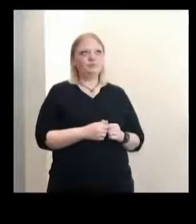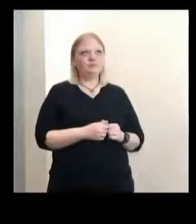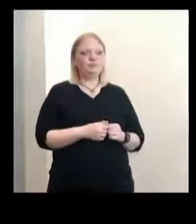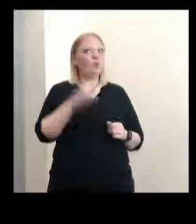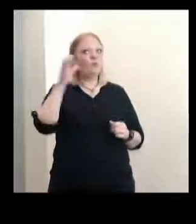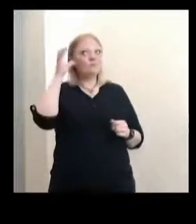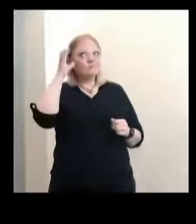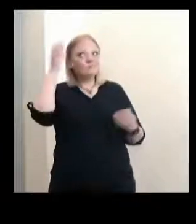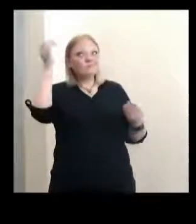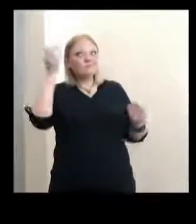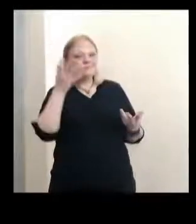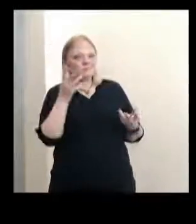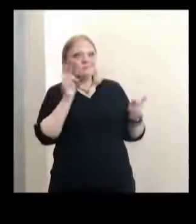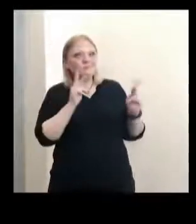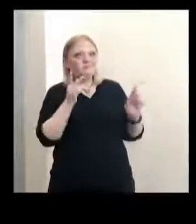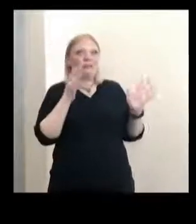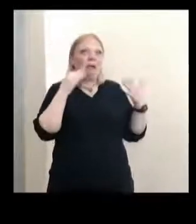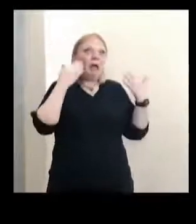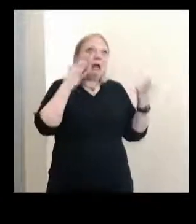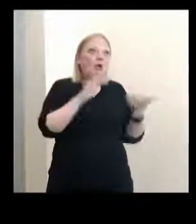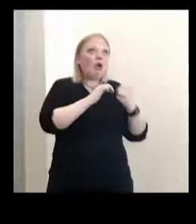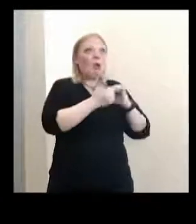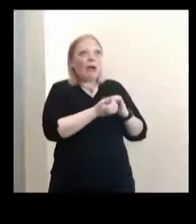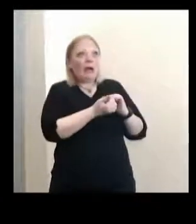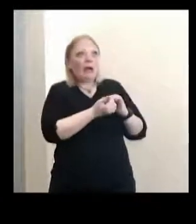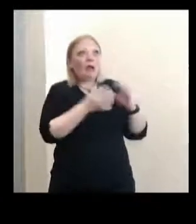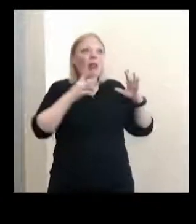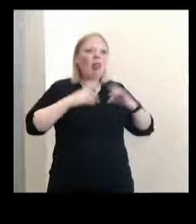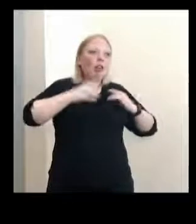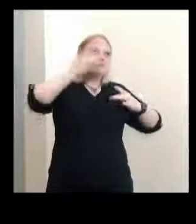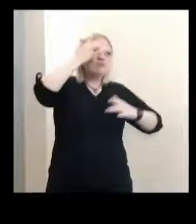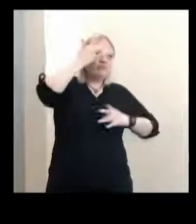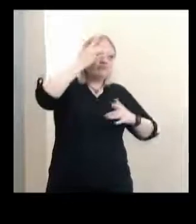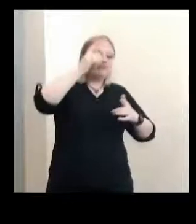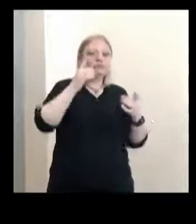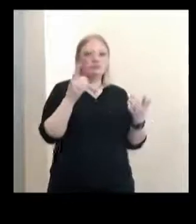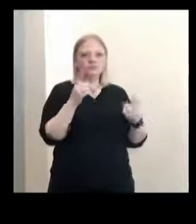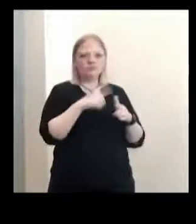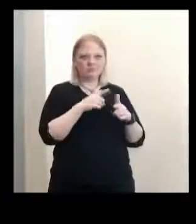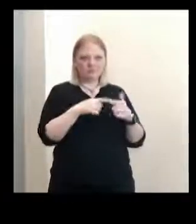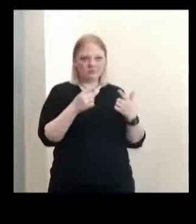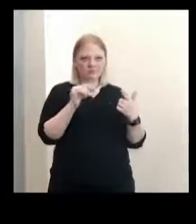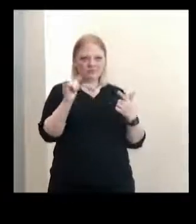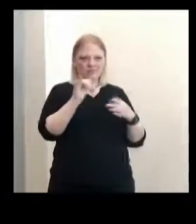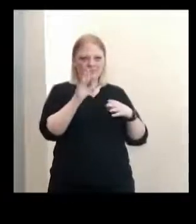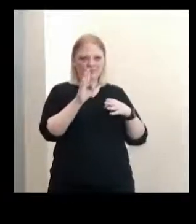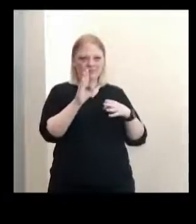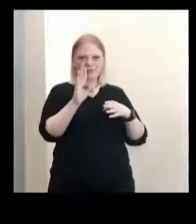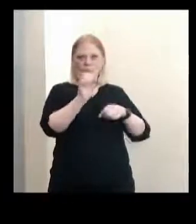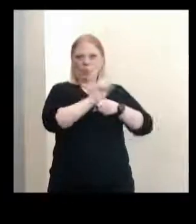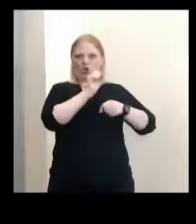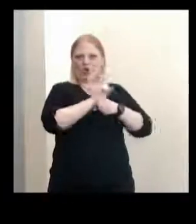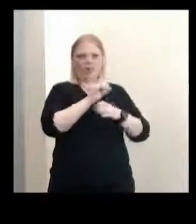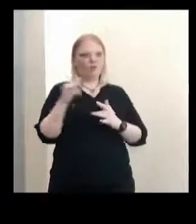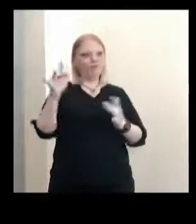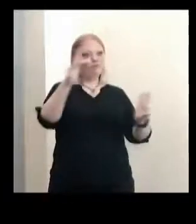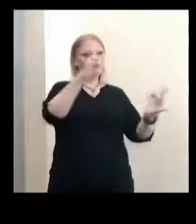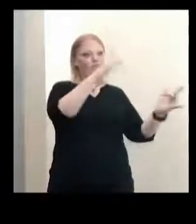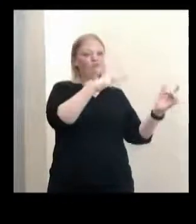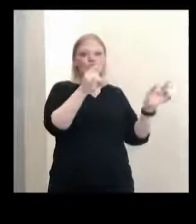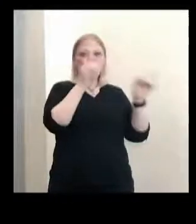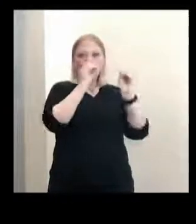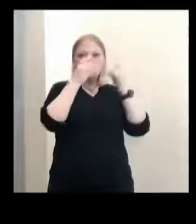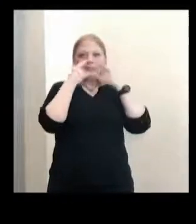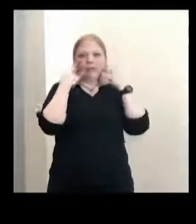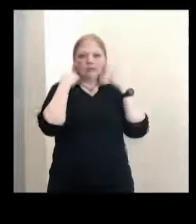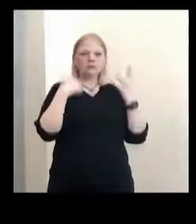them is, I don't know how I caught it, but then you talk to them and they were going around their business location without masks. They went to someone's house for a